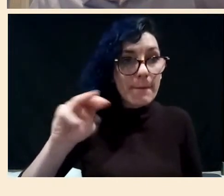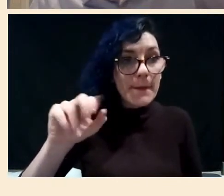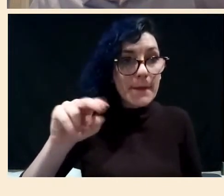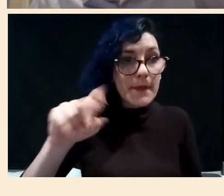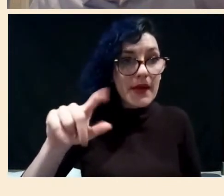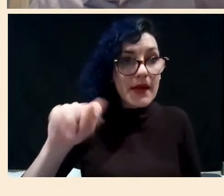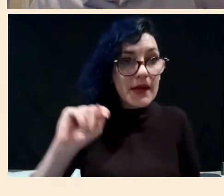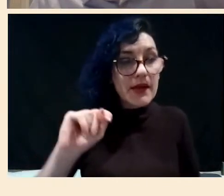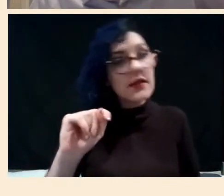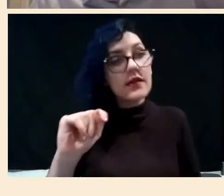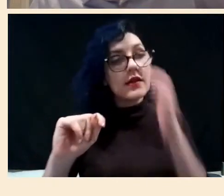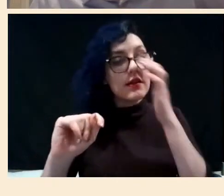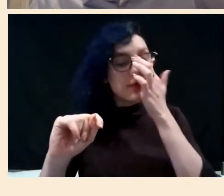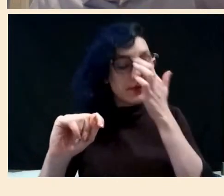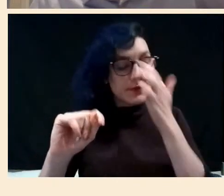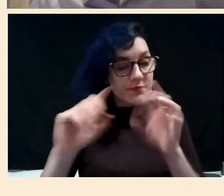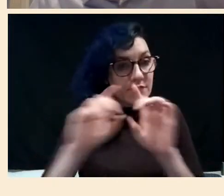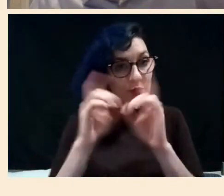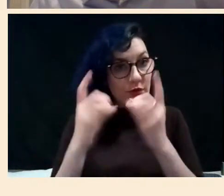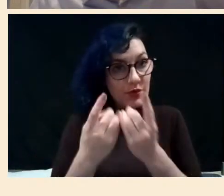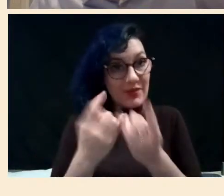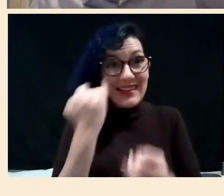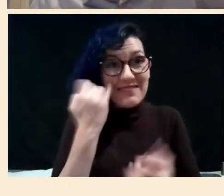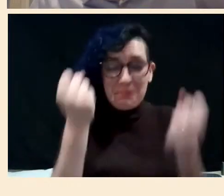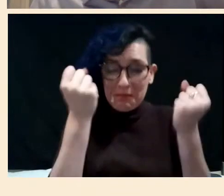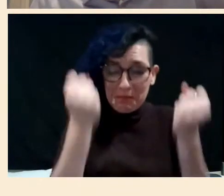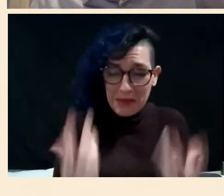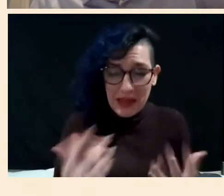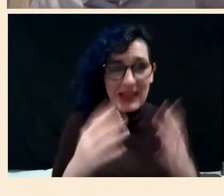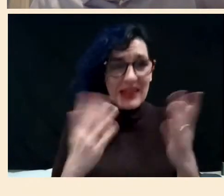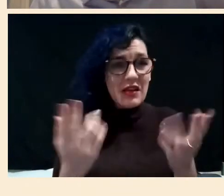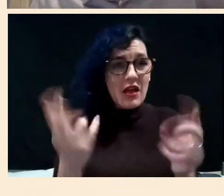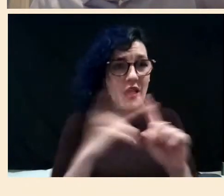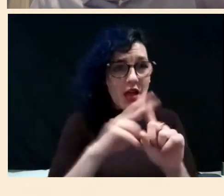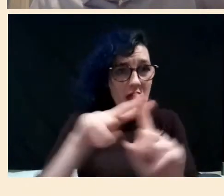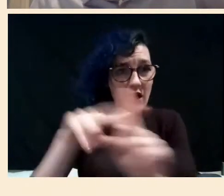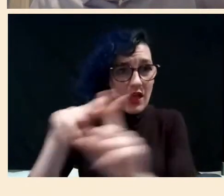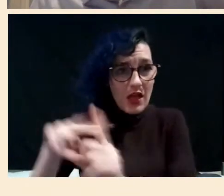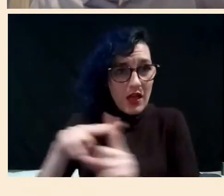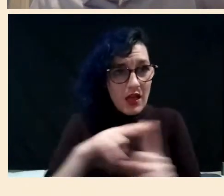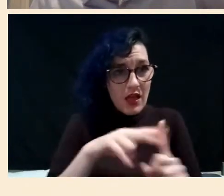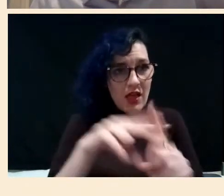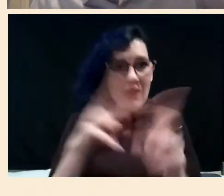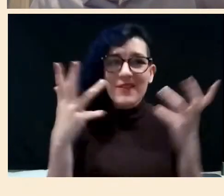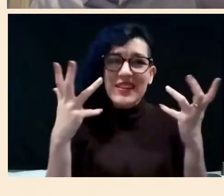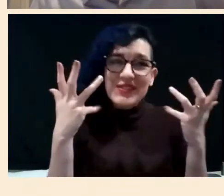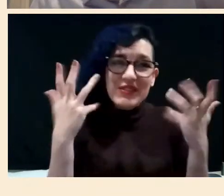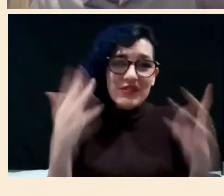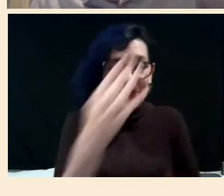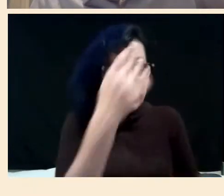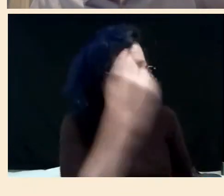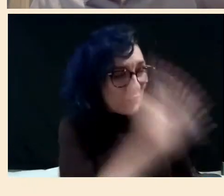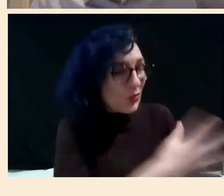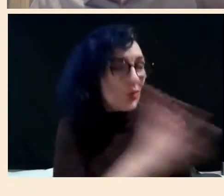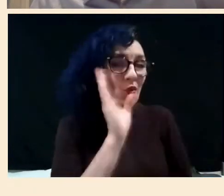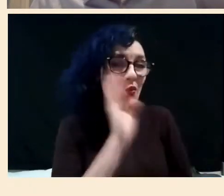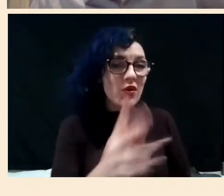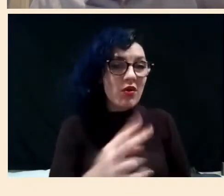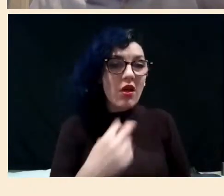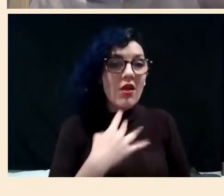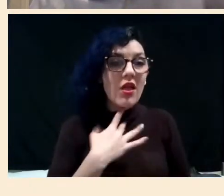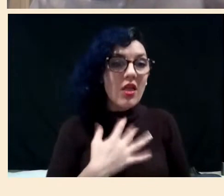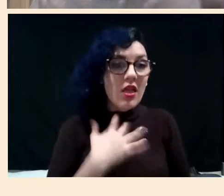in claims, and here we are. And I believe that is now underway as far as another audit is concerned about what the heck happened